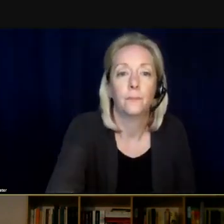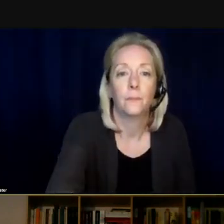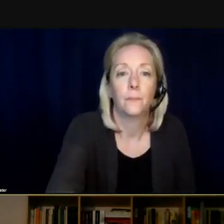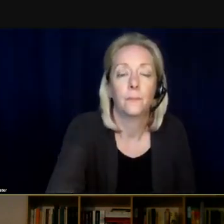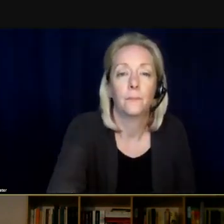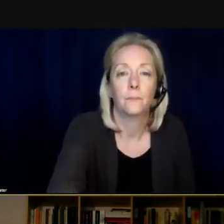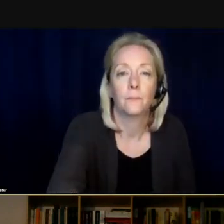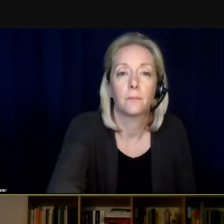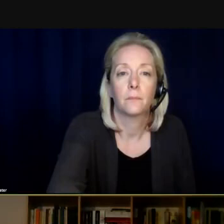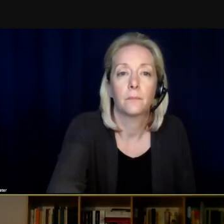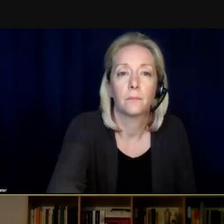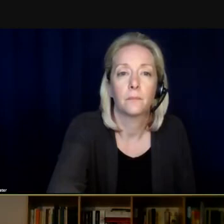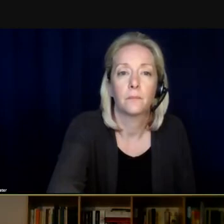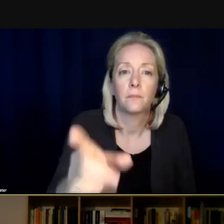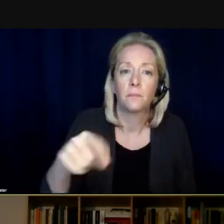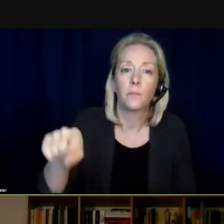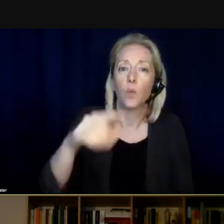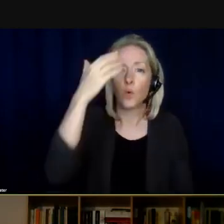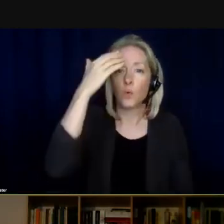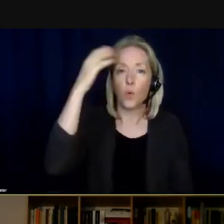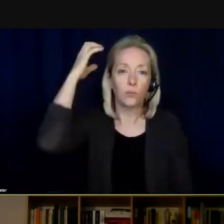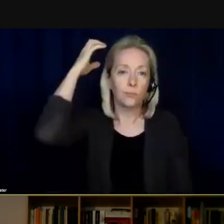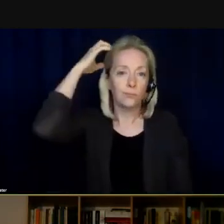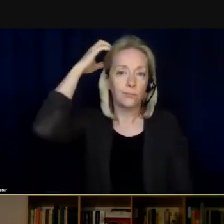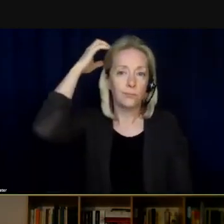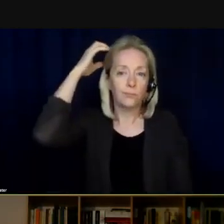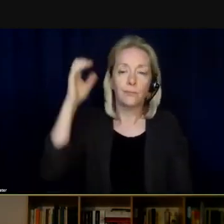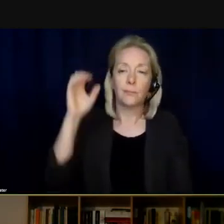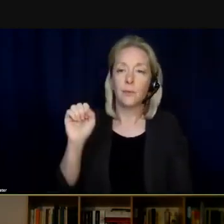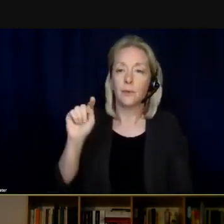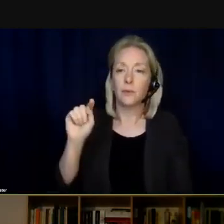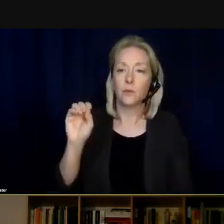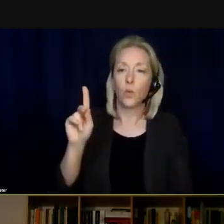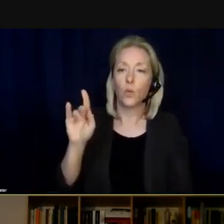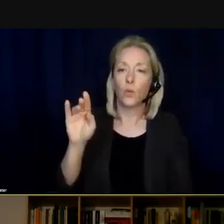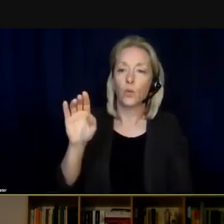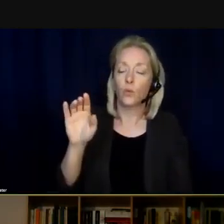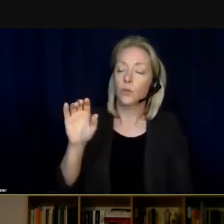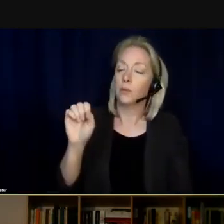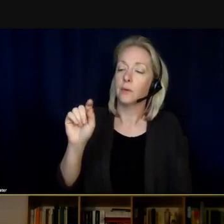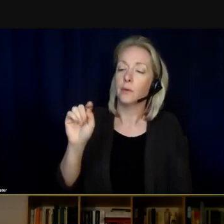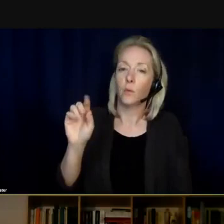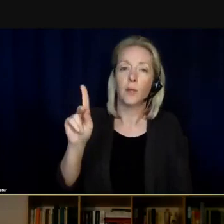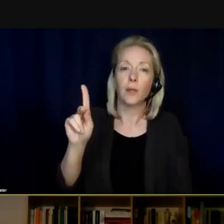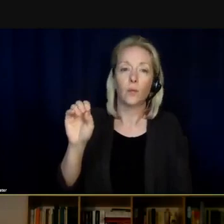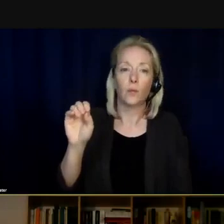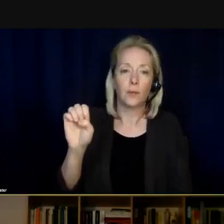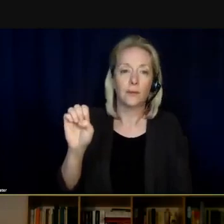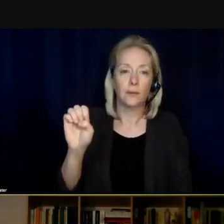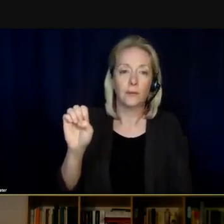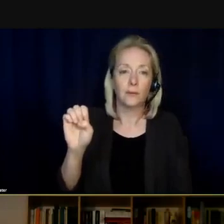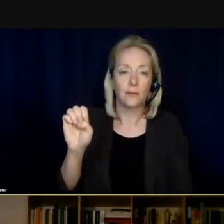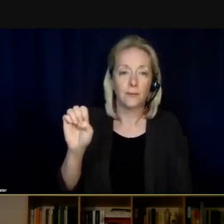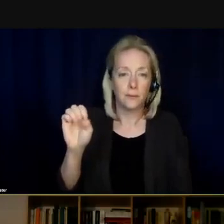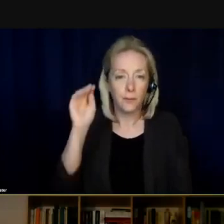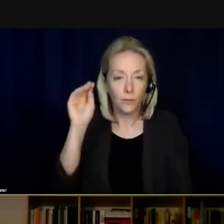was a professor of Gallaudet at Gallaudet University many years ago. And